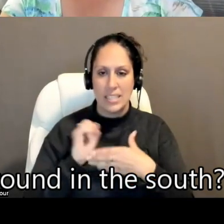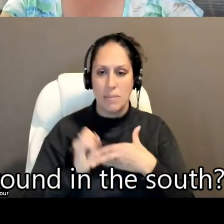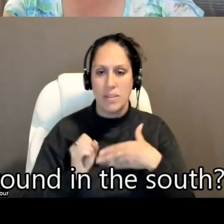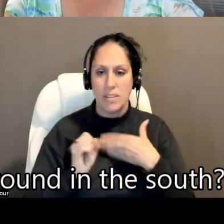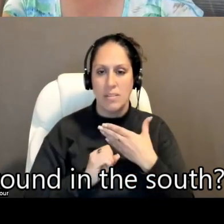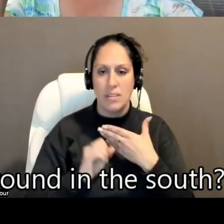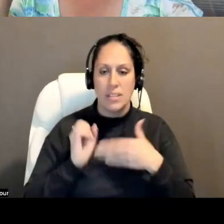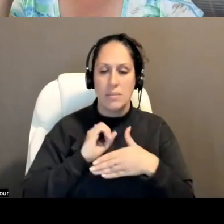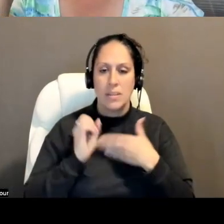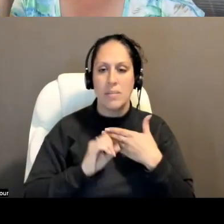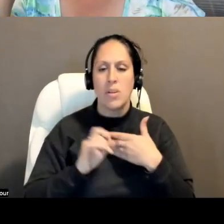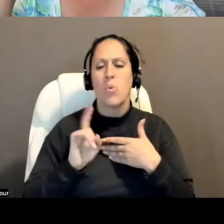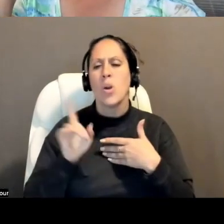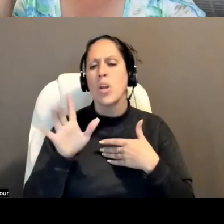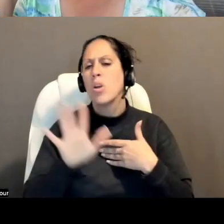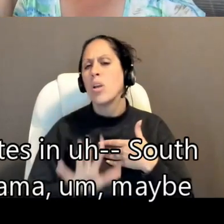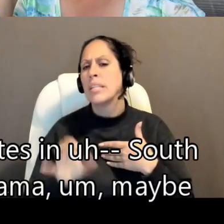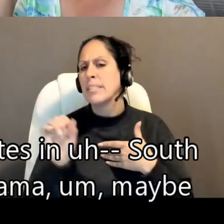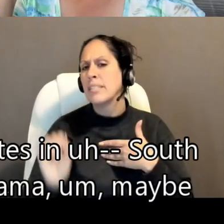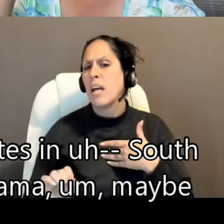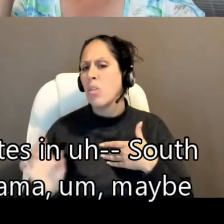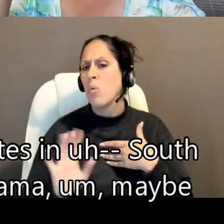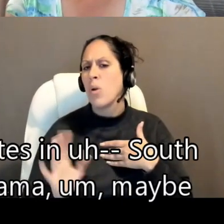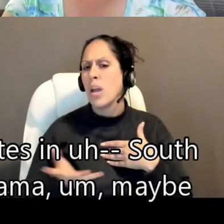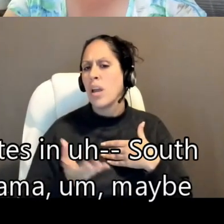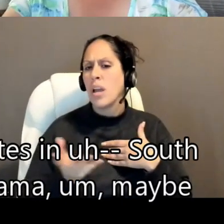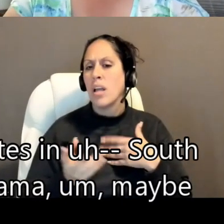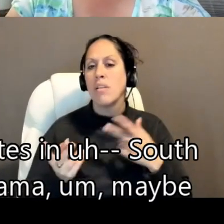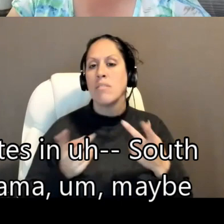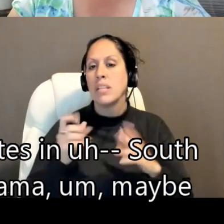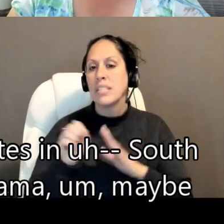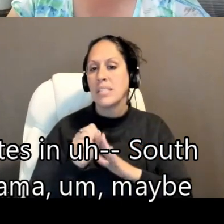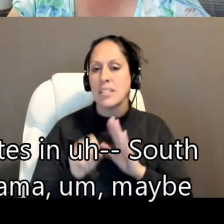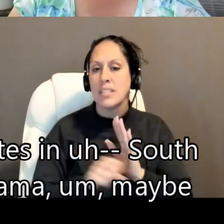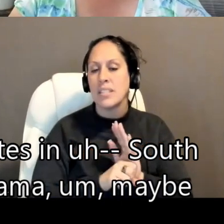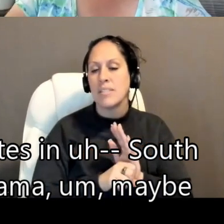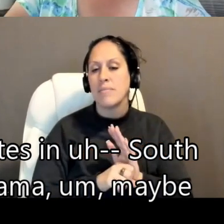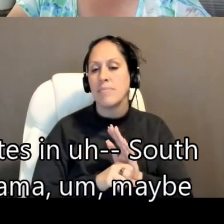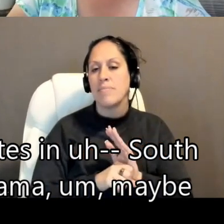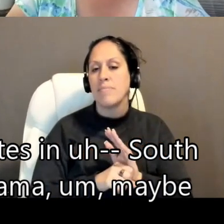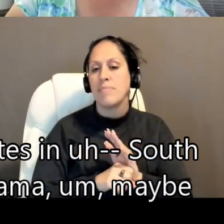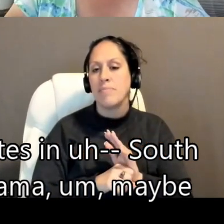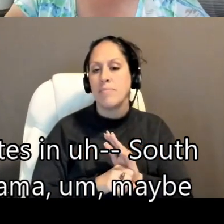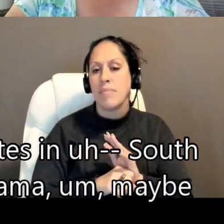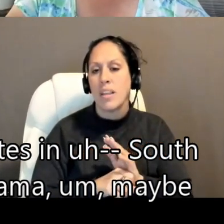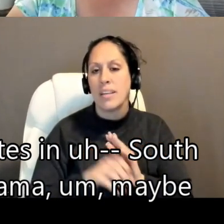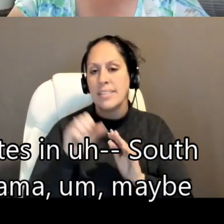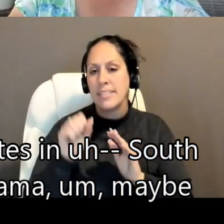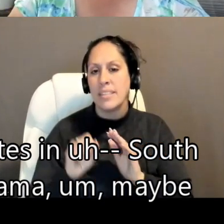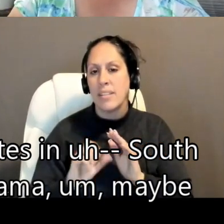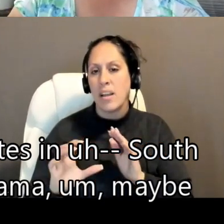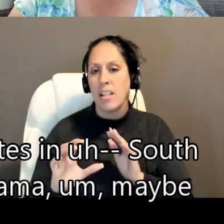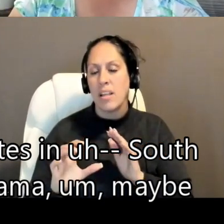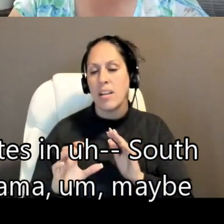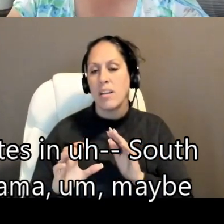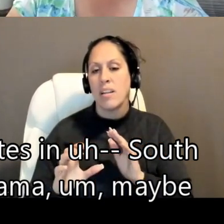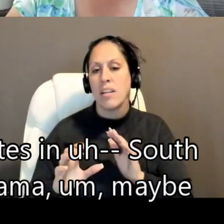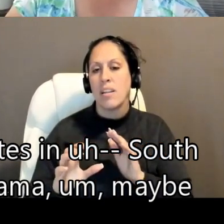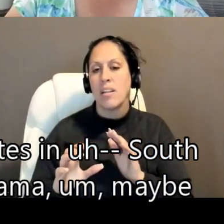traveling around in the South? We'll be visiting states in South Carolina,